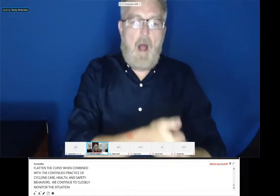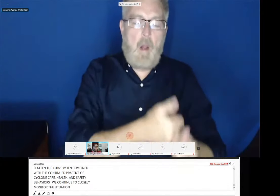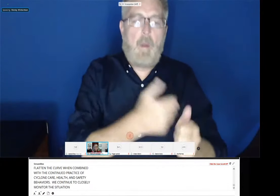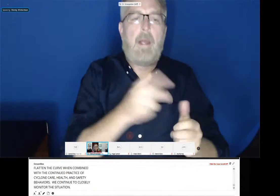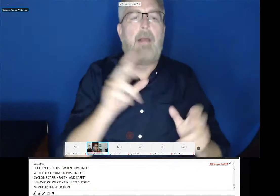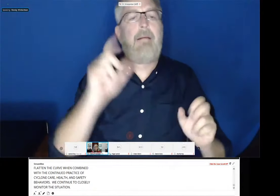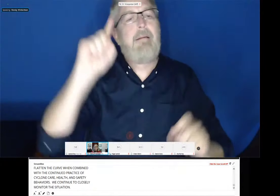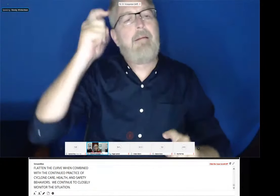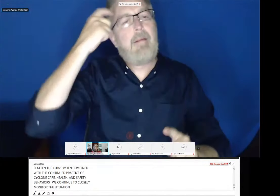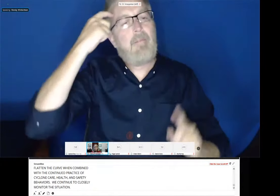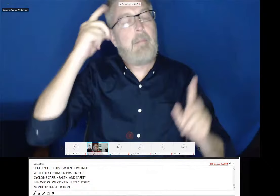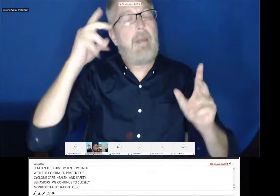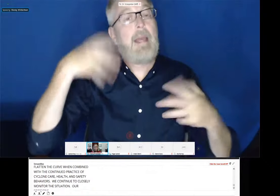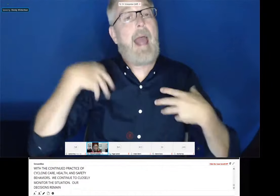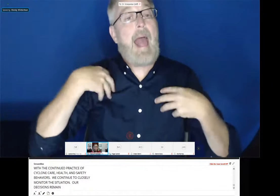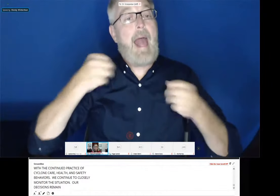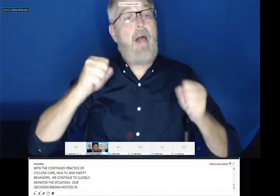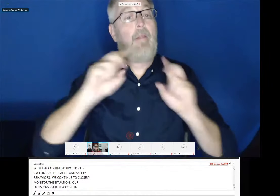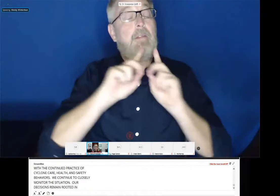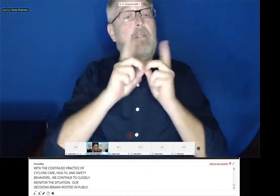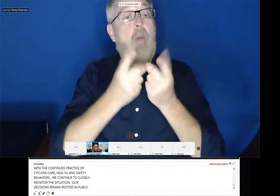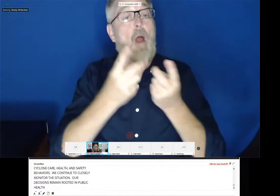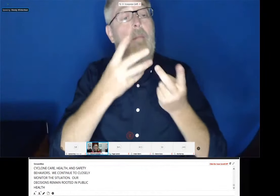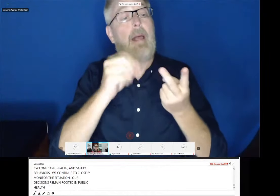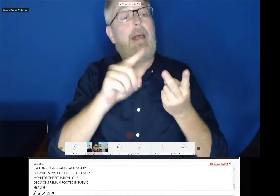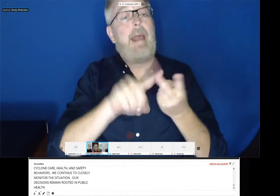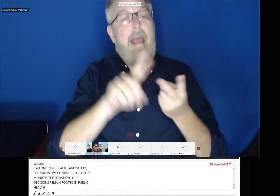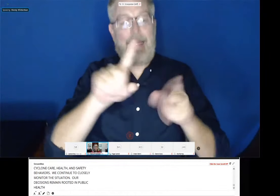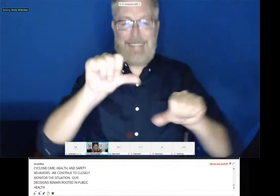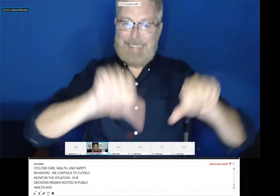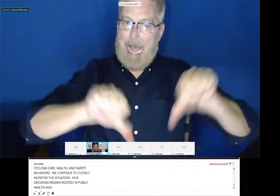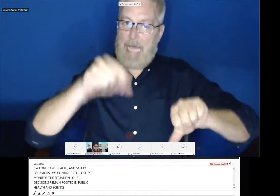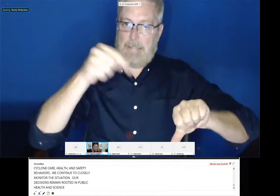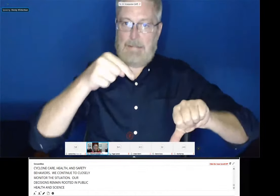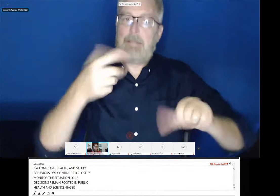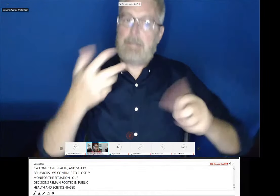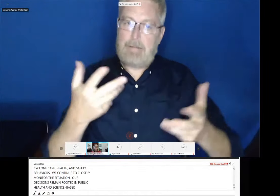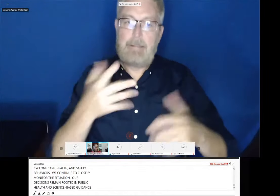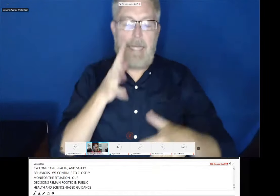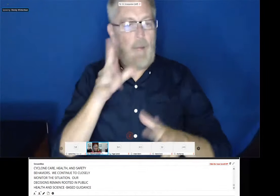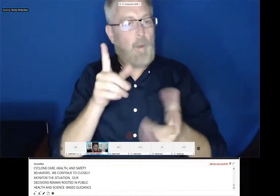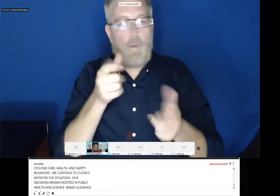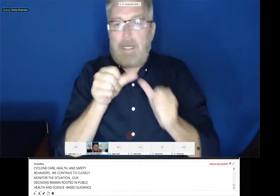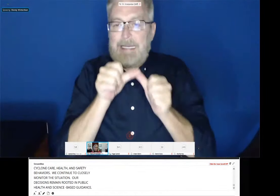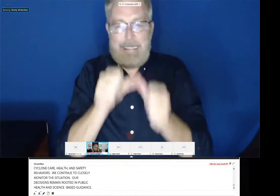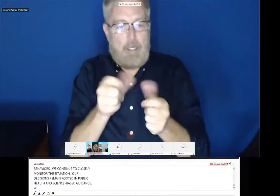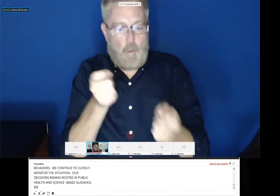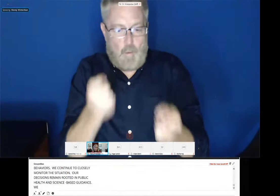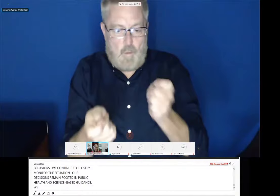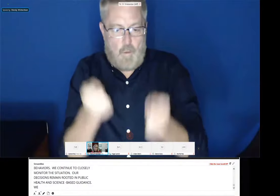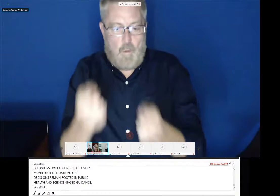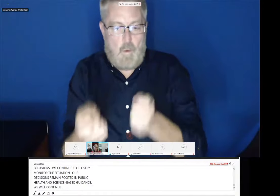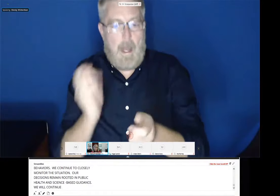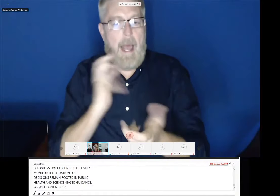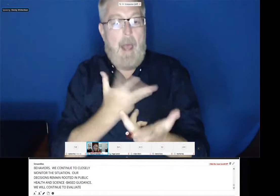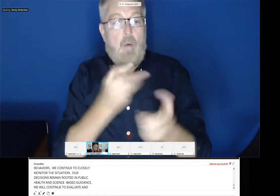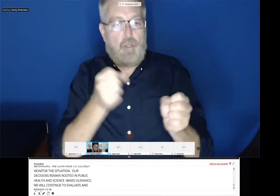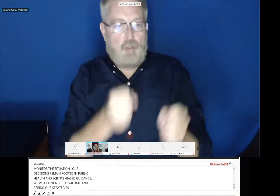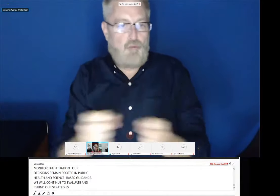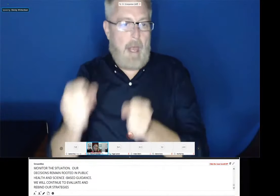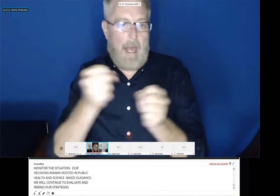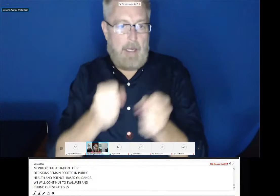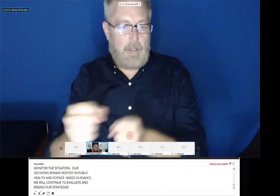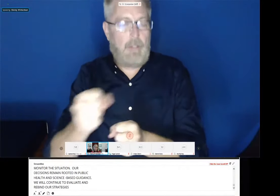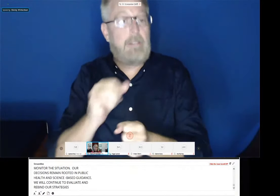science-based guidance. We will continue to evaluate and refine our strategies, and we will change course